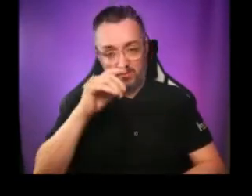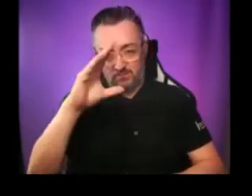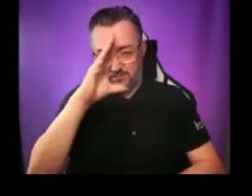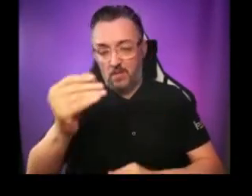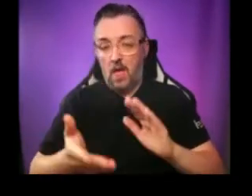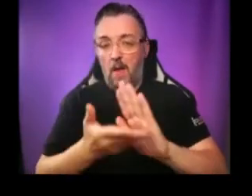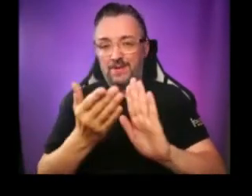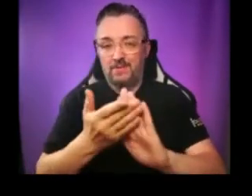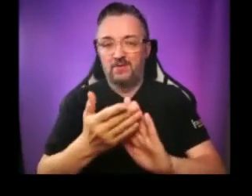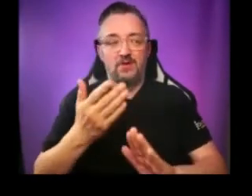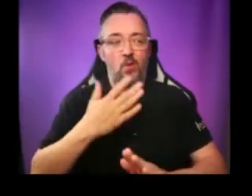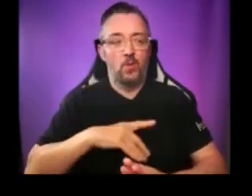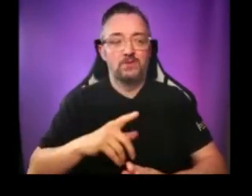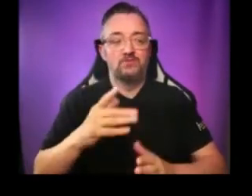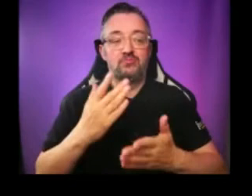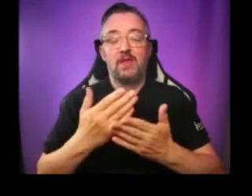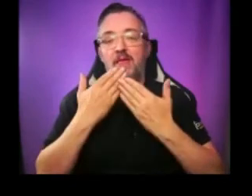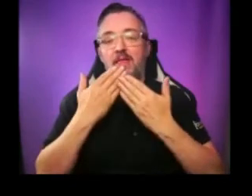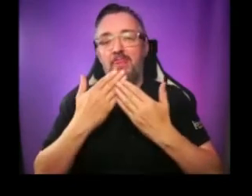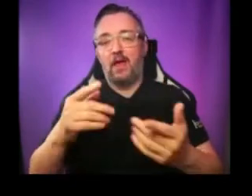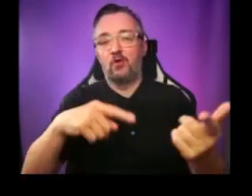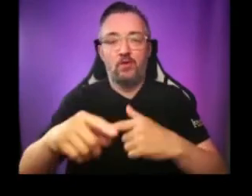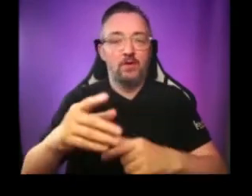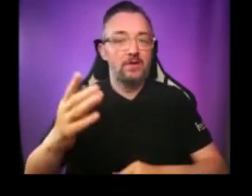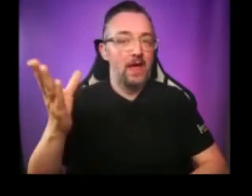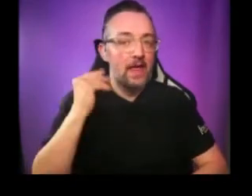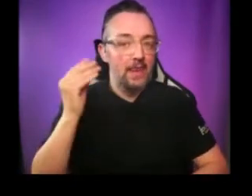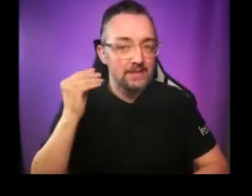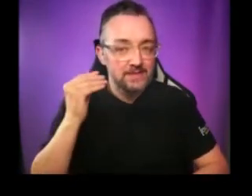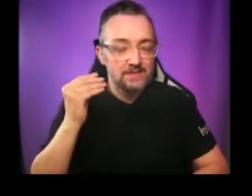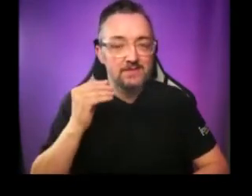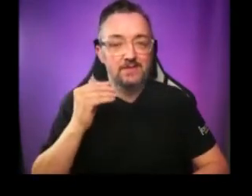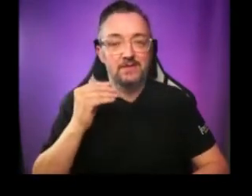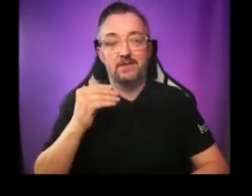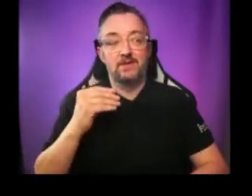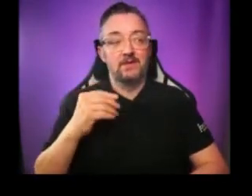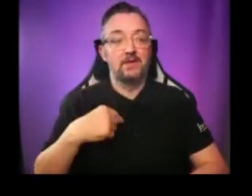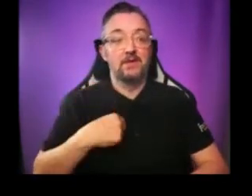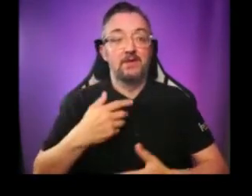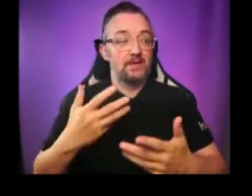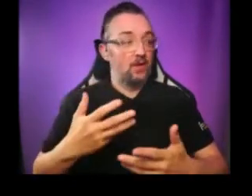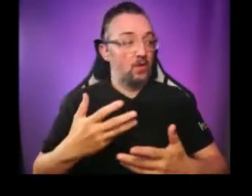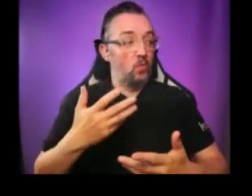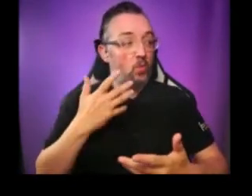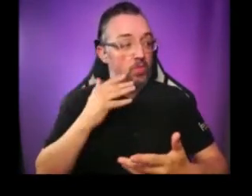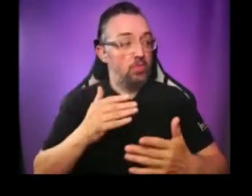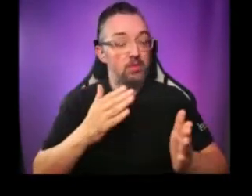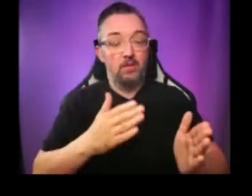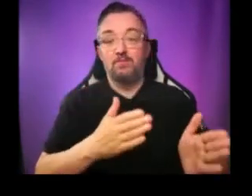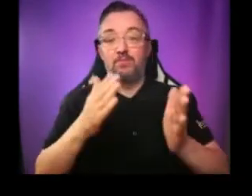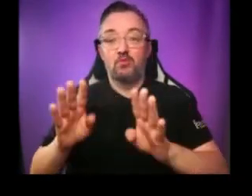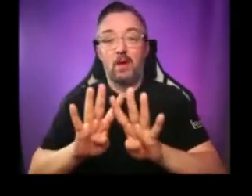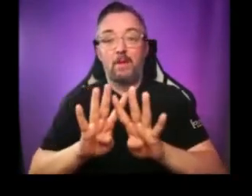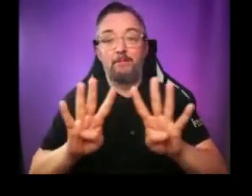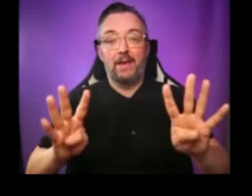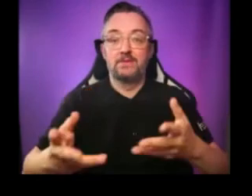But I just want to take a moment to thank you all for listening. We are, I believe, now going to shift to the panel discussion, so I won't take questions